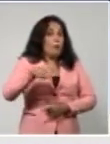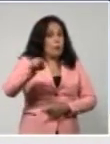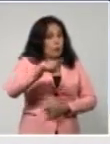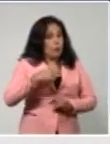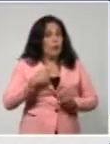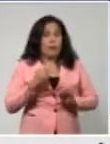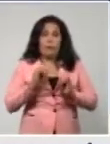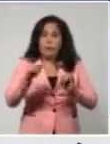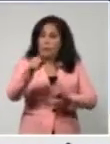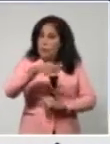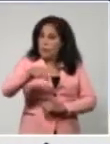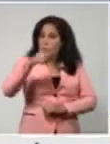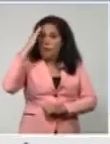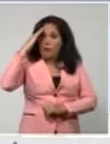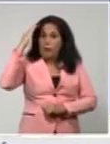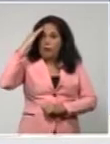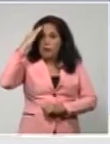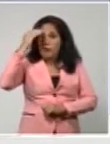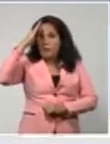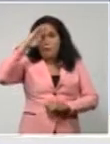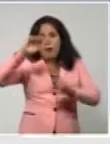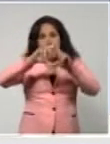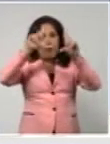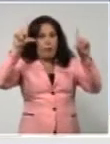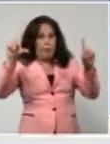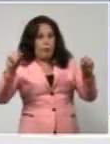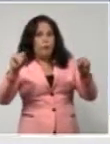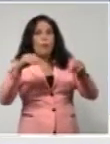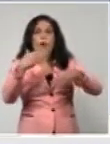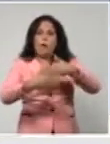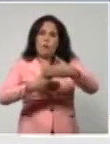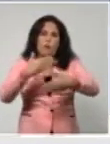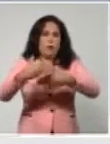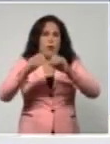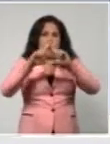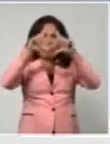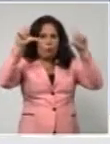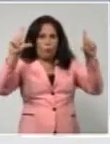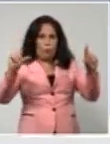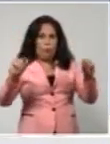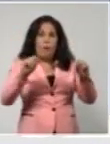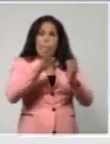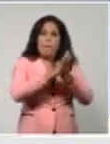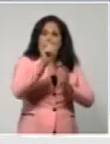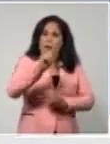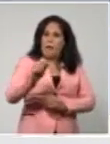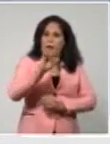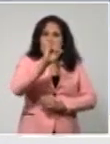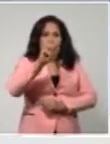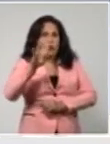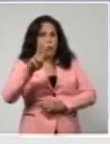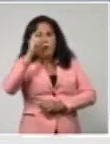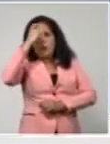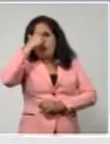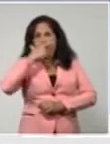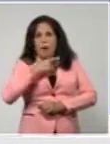2,122. But, as I always report, samples from all the country's provinces were